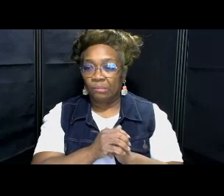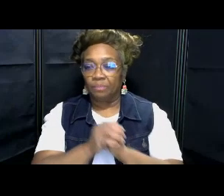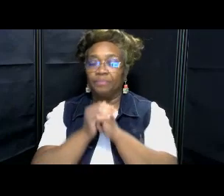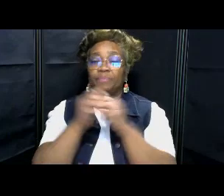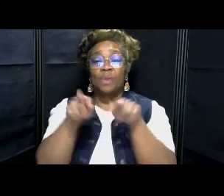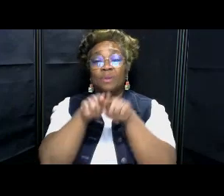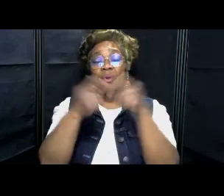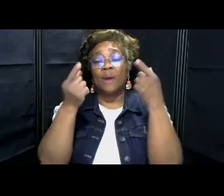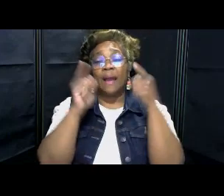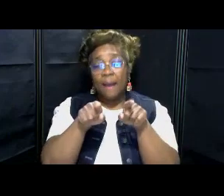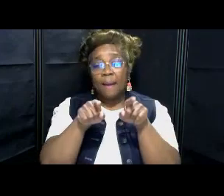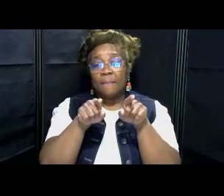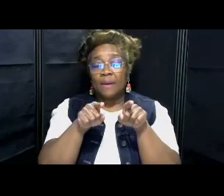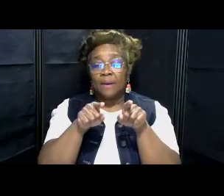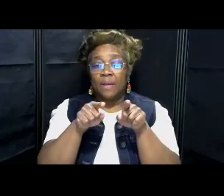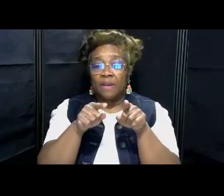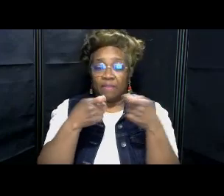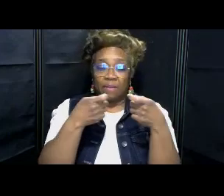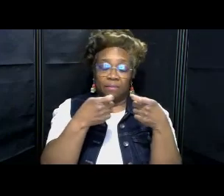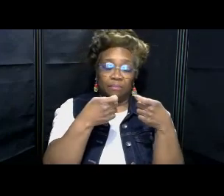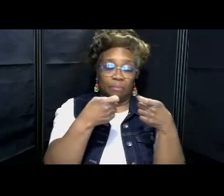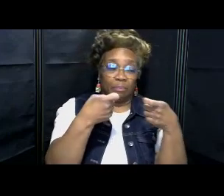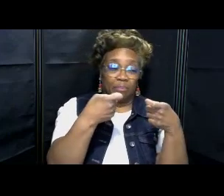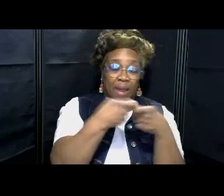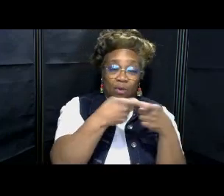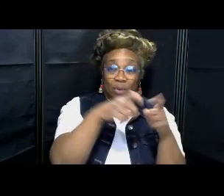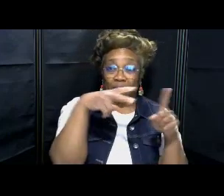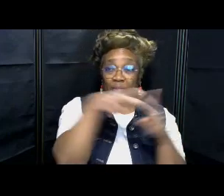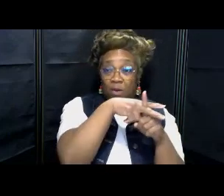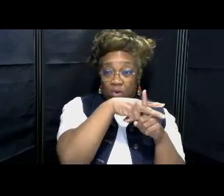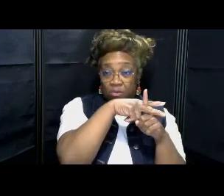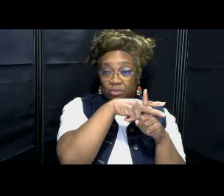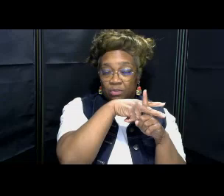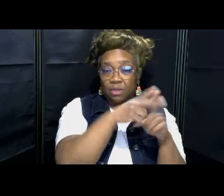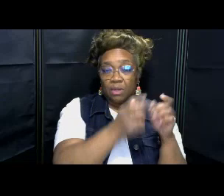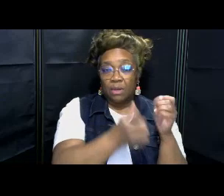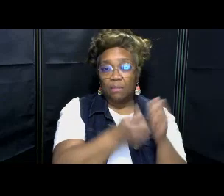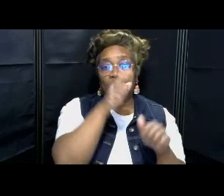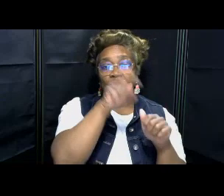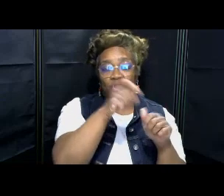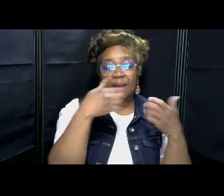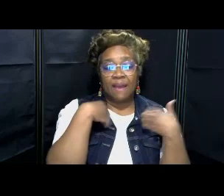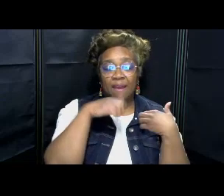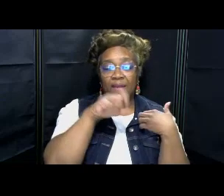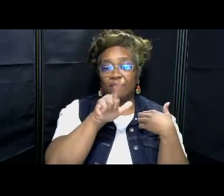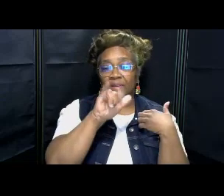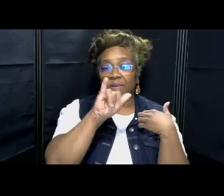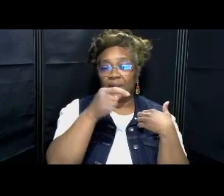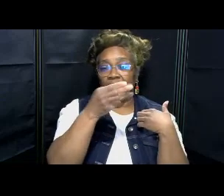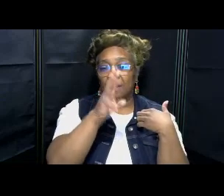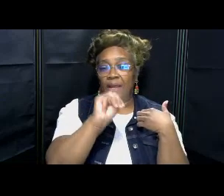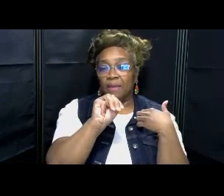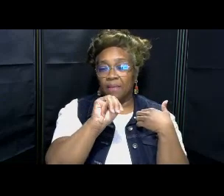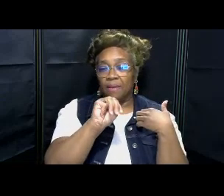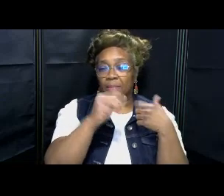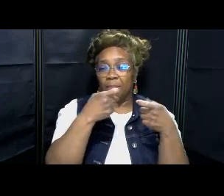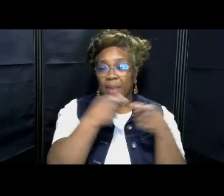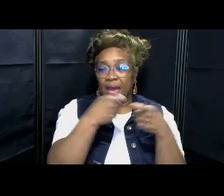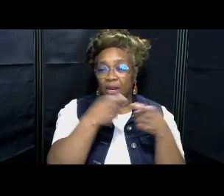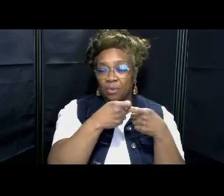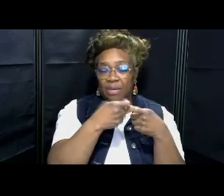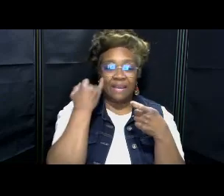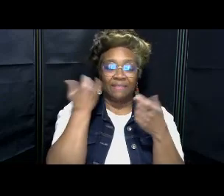you're using them or while the battery's being charged. Most of those should have a lithium battery, and charging a lithium battery over and over and